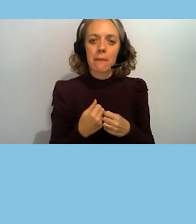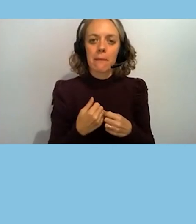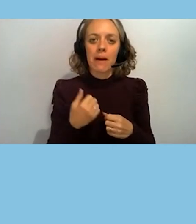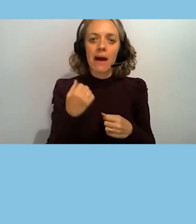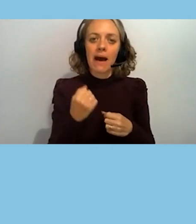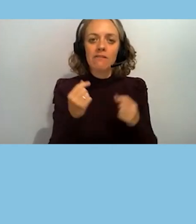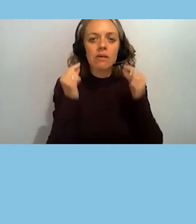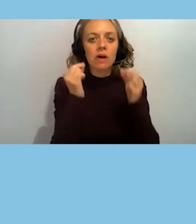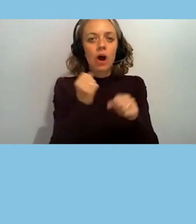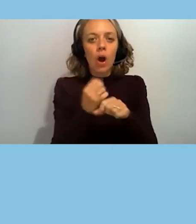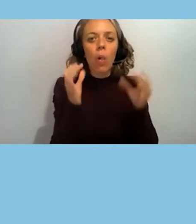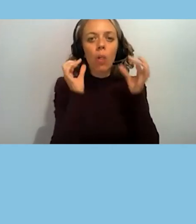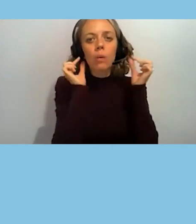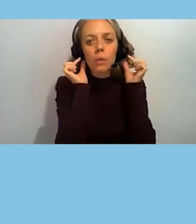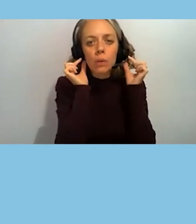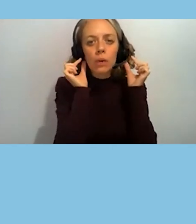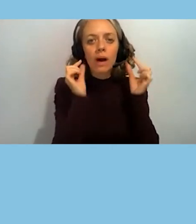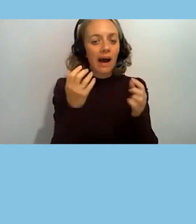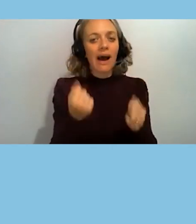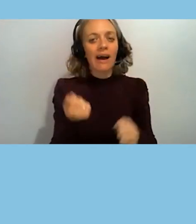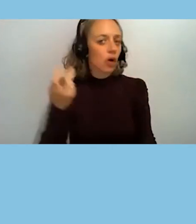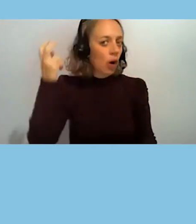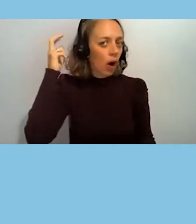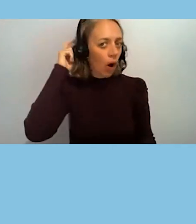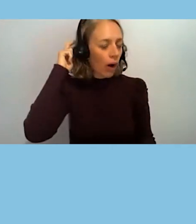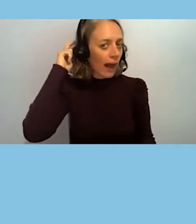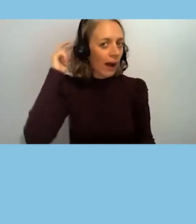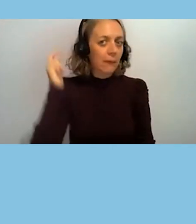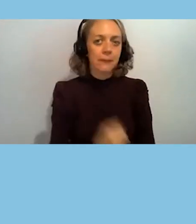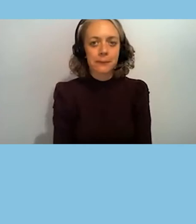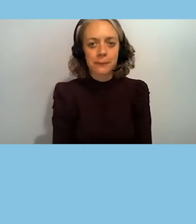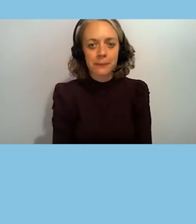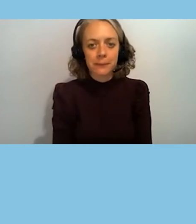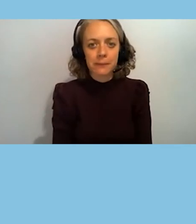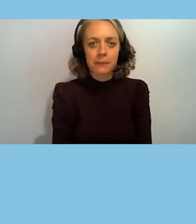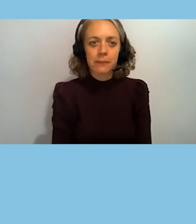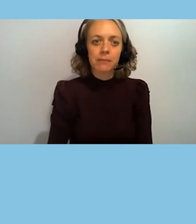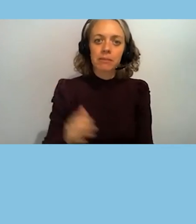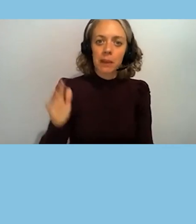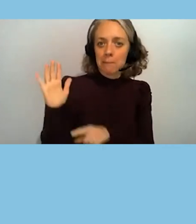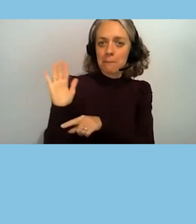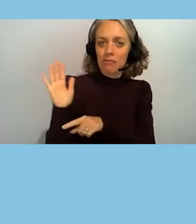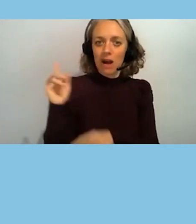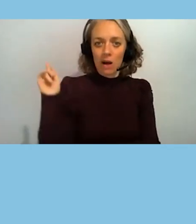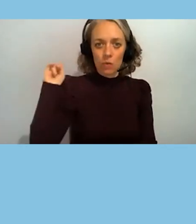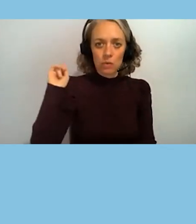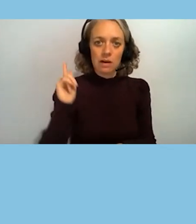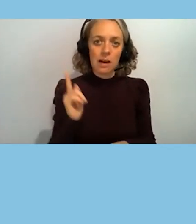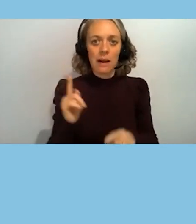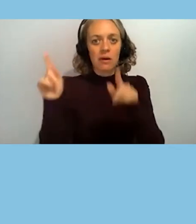hoops in my ears, and I also have a cochlear implant on my right ear. In the background, you can see a painting to my